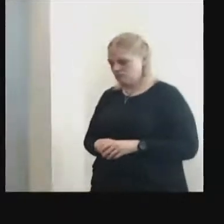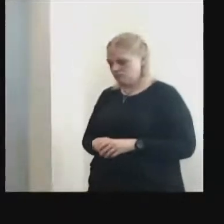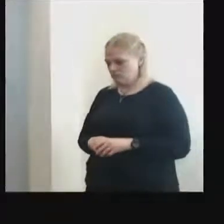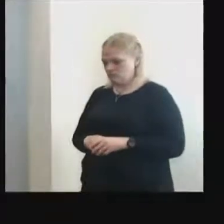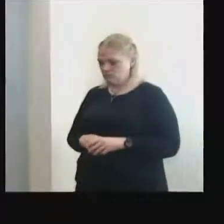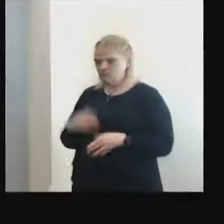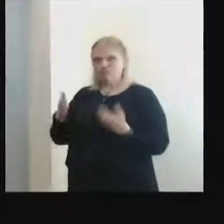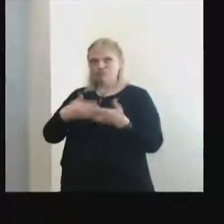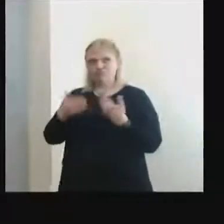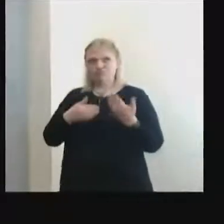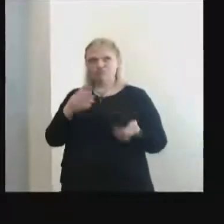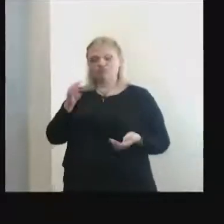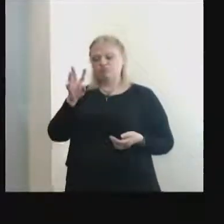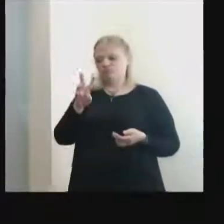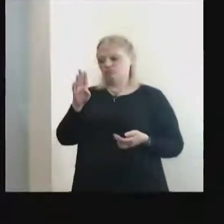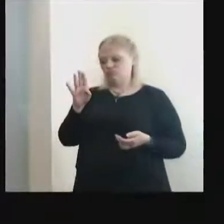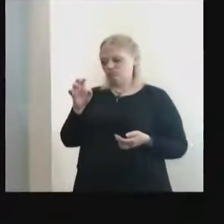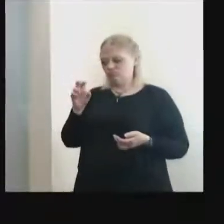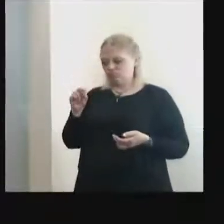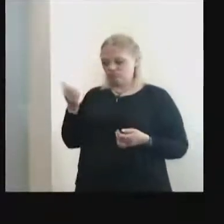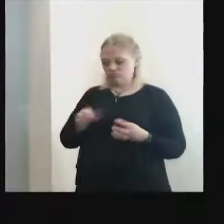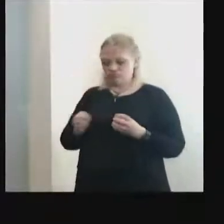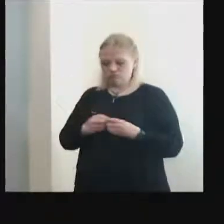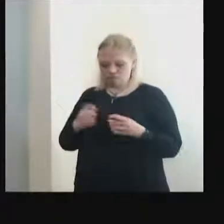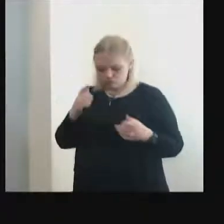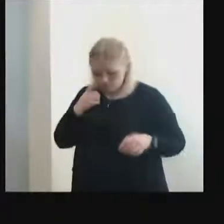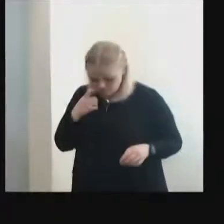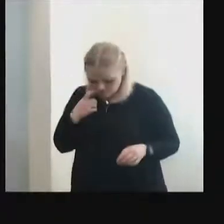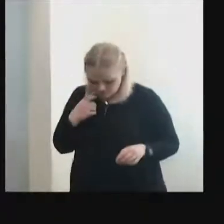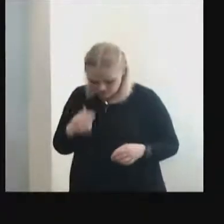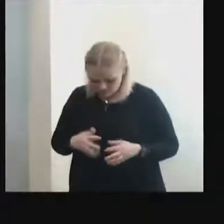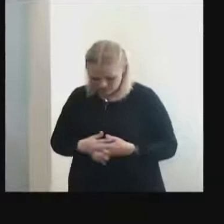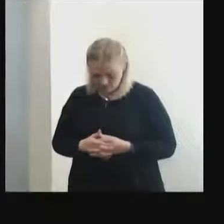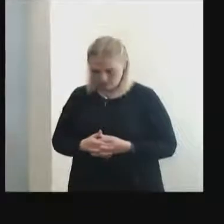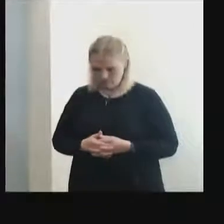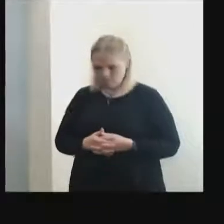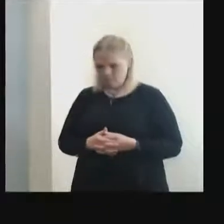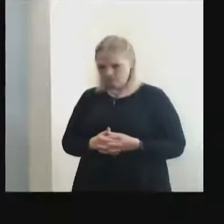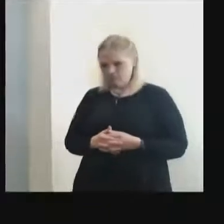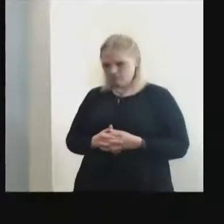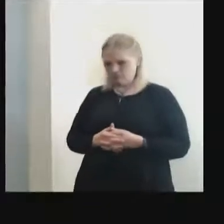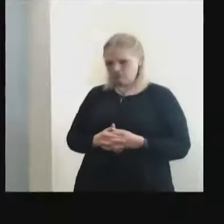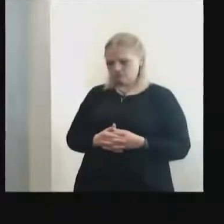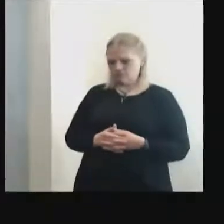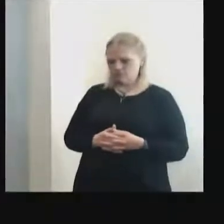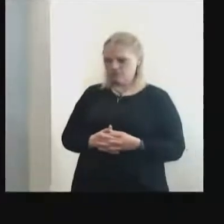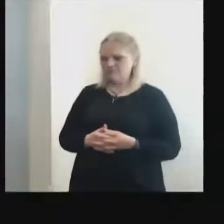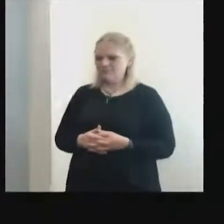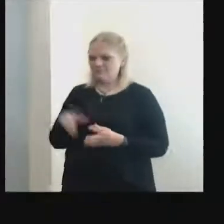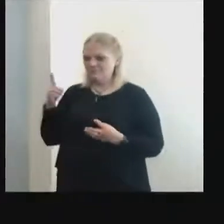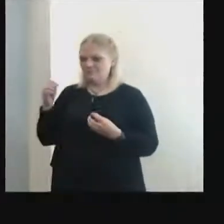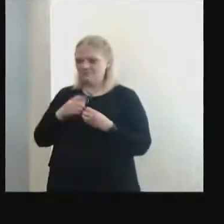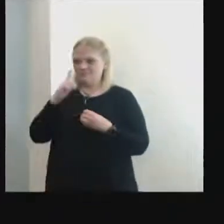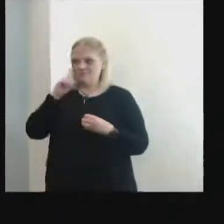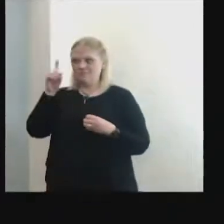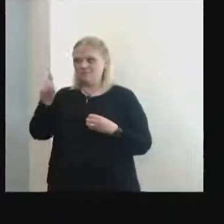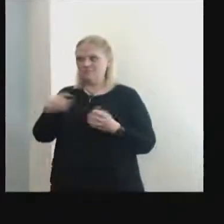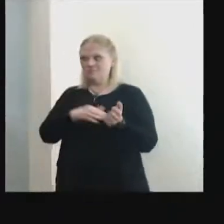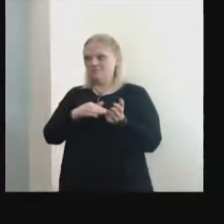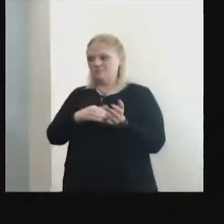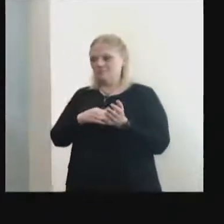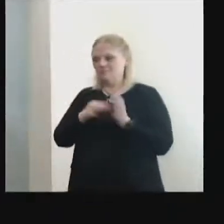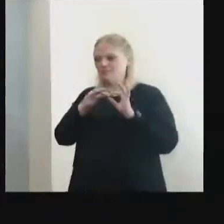We'll move along. Mike Baggerman, WBEN. Any more questions, Michael? Yep, I got one more for Dr. Burstein. This is related